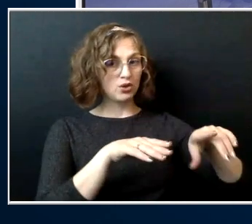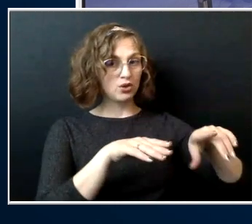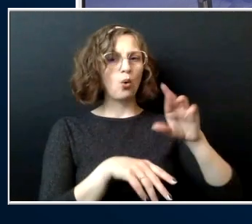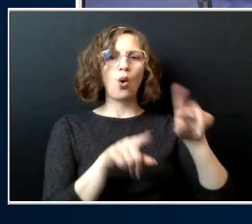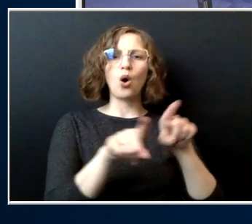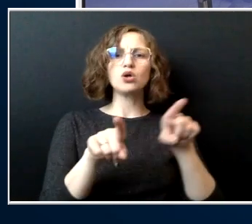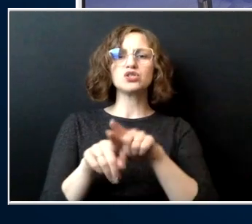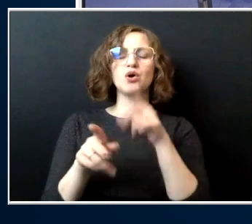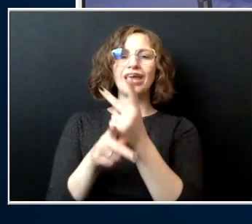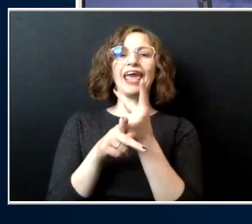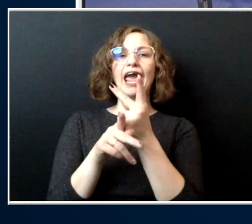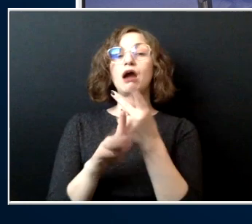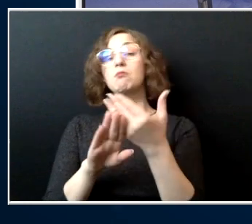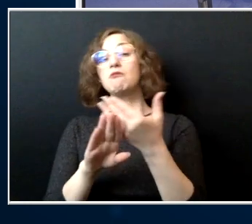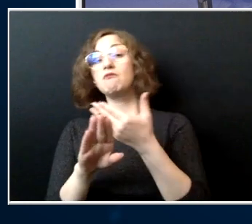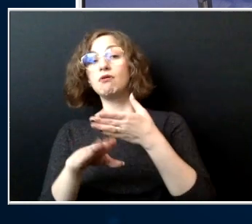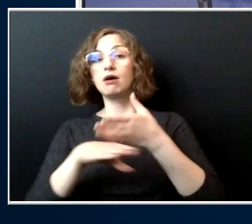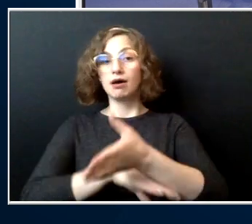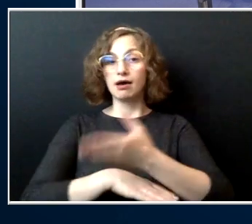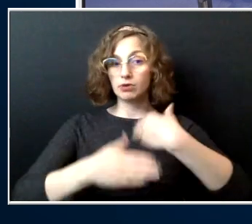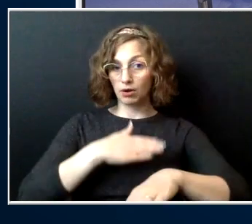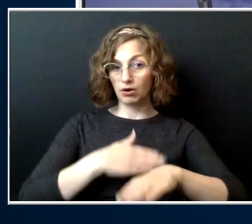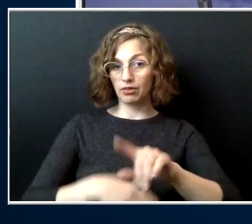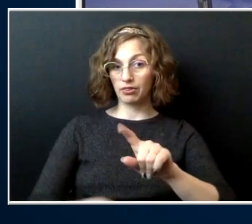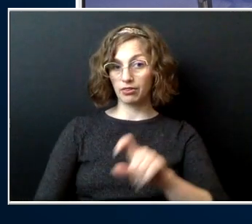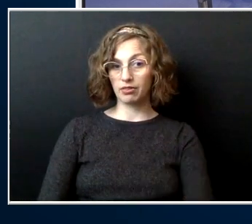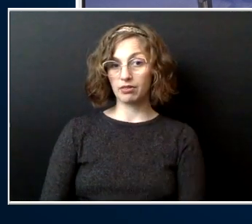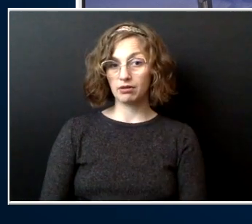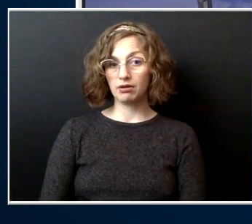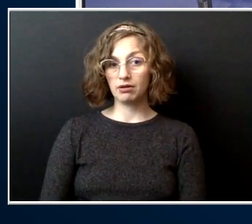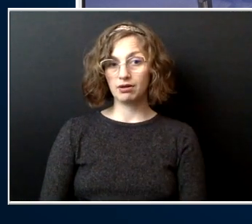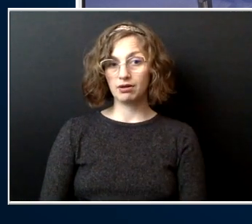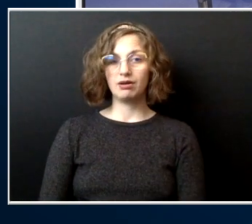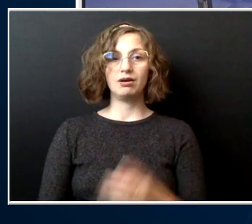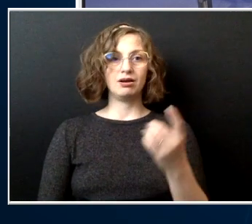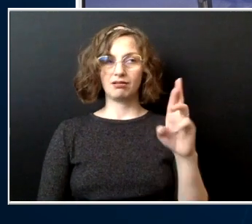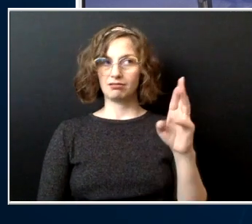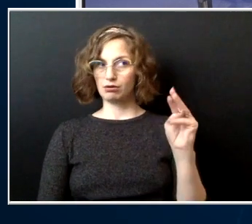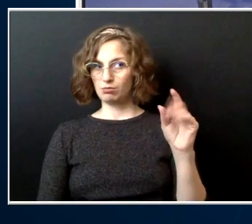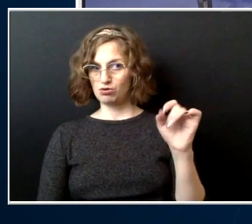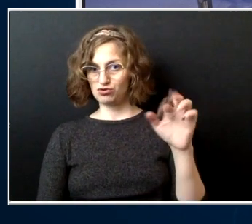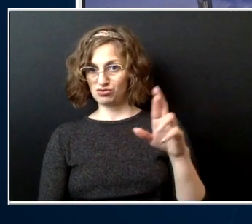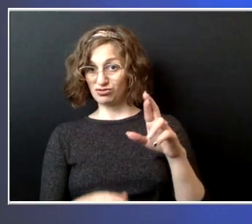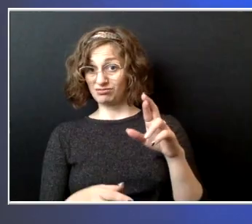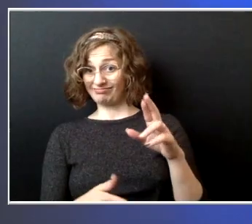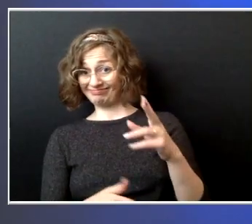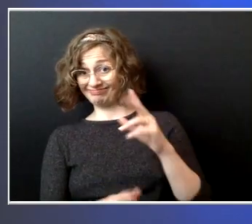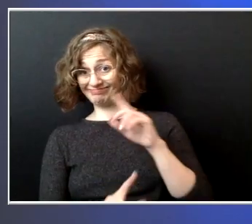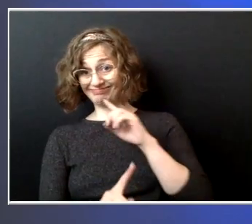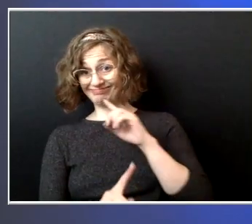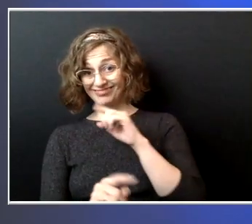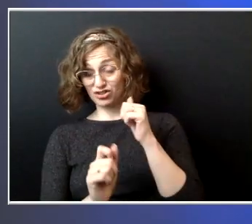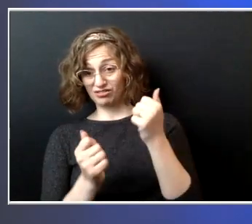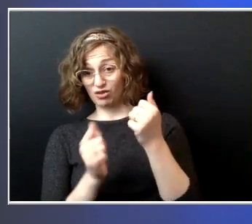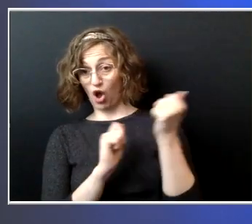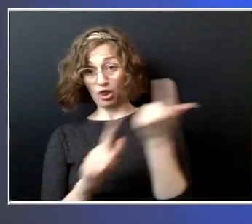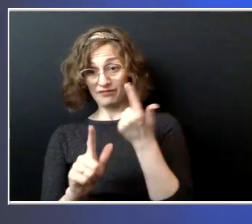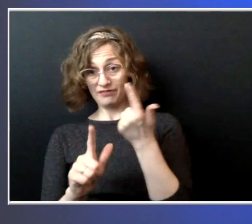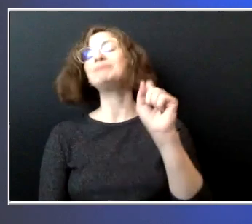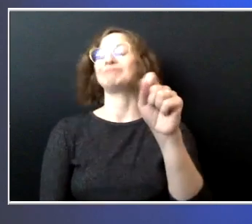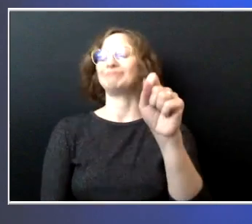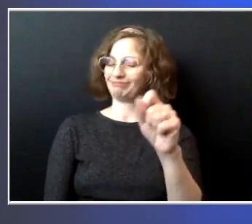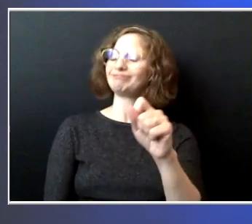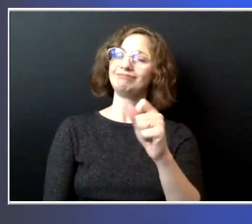birth? Ooh, Dr. Mosier, I'm going to guess it's all the above. It's all the above, yeah. You could imagine if you don't have